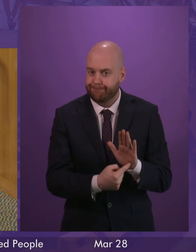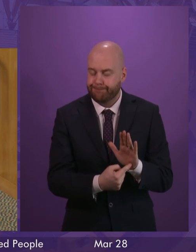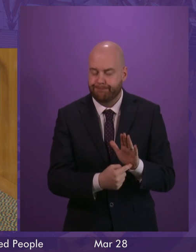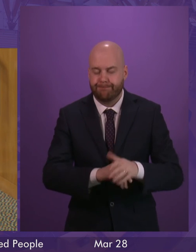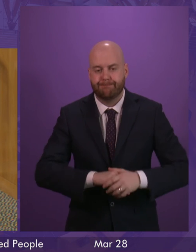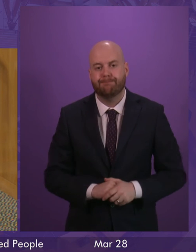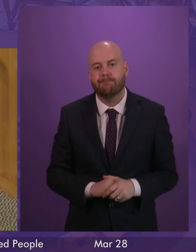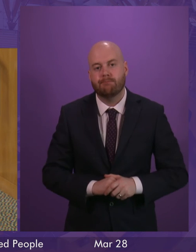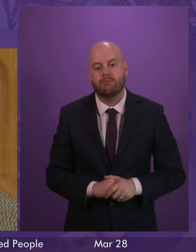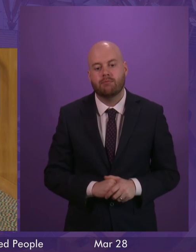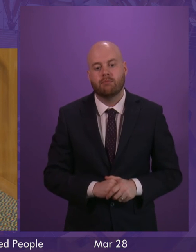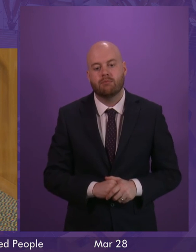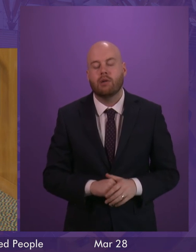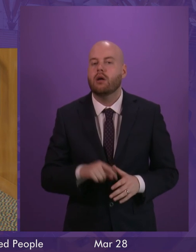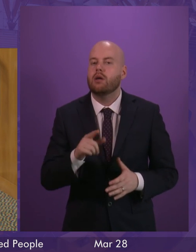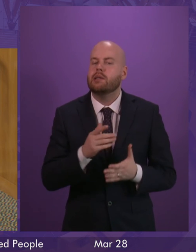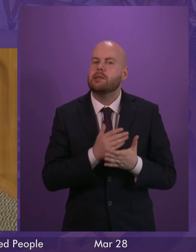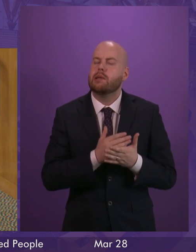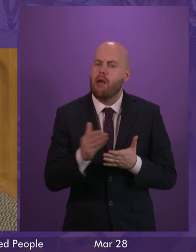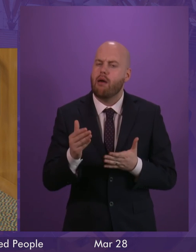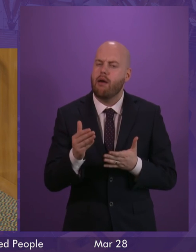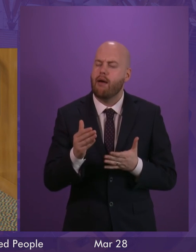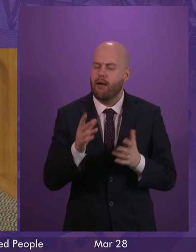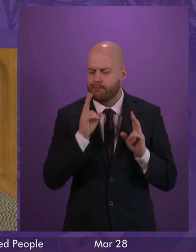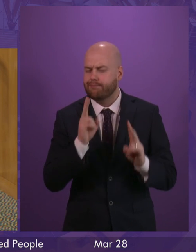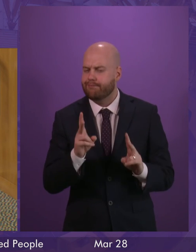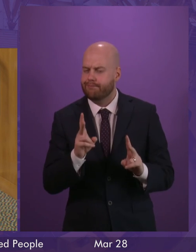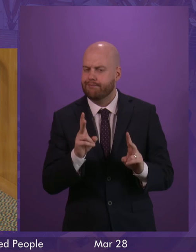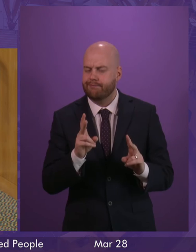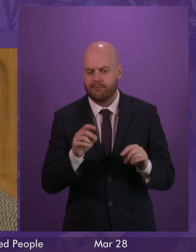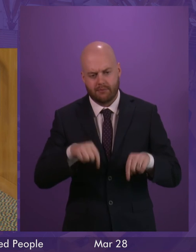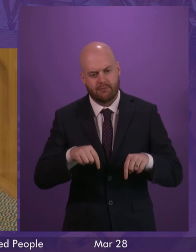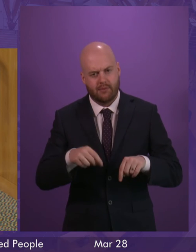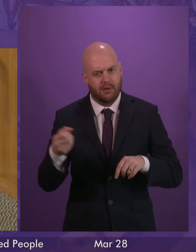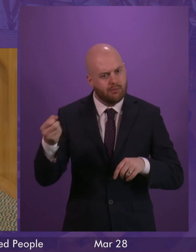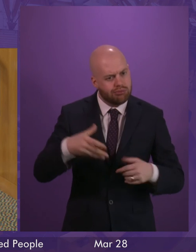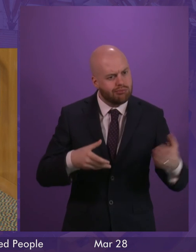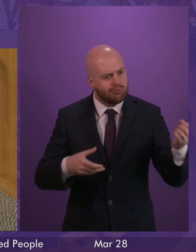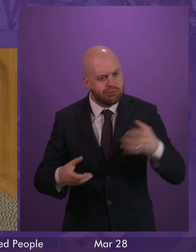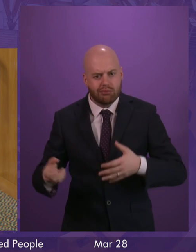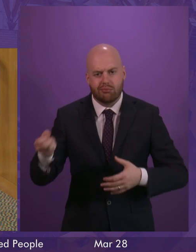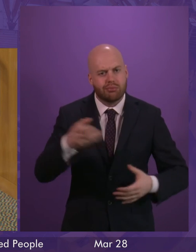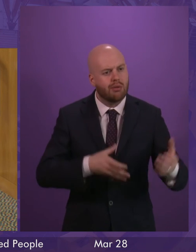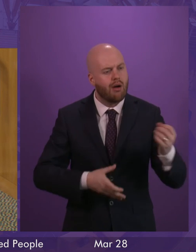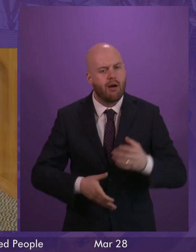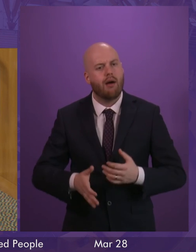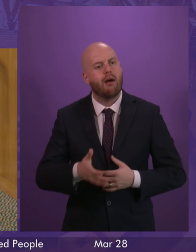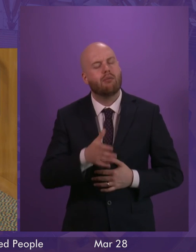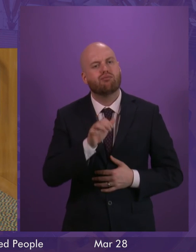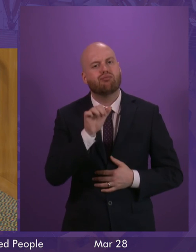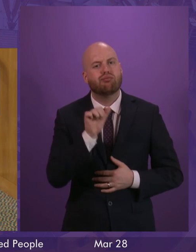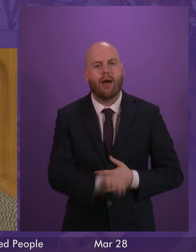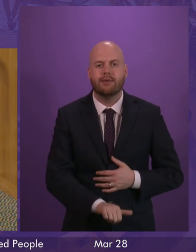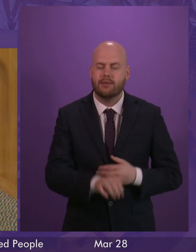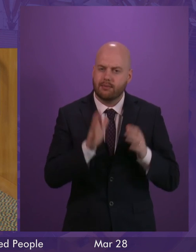And it is clear from the contribution in this debate that we are and need to continue moving past warm words and drive action that makes a real